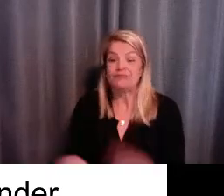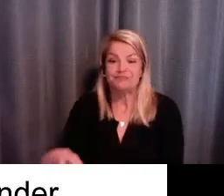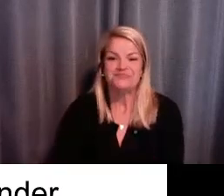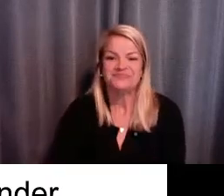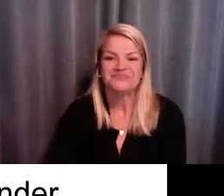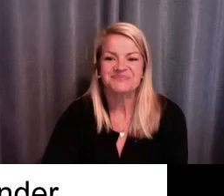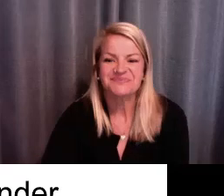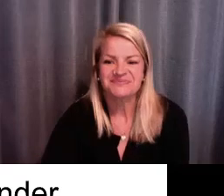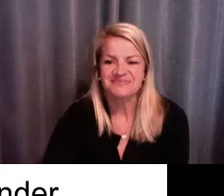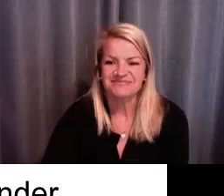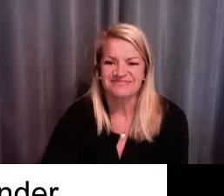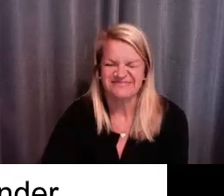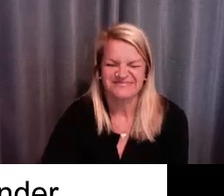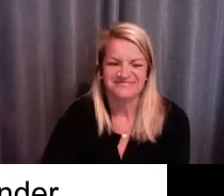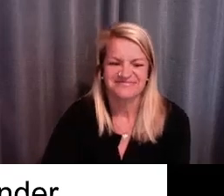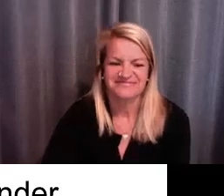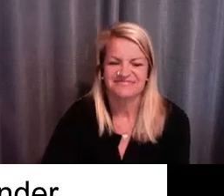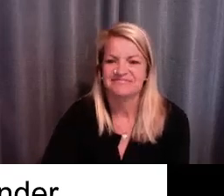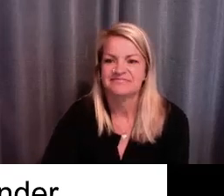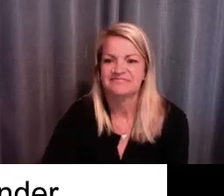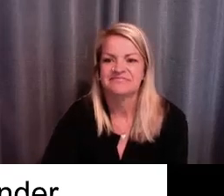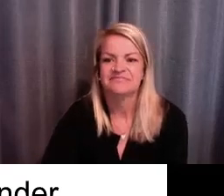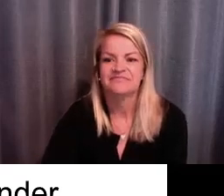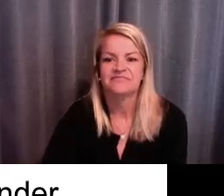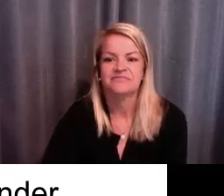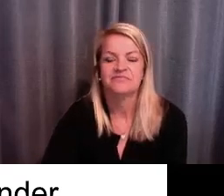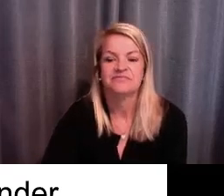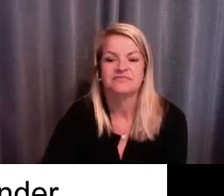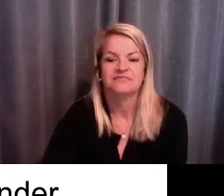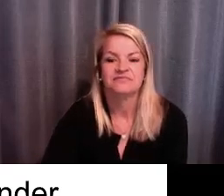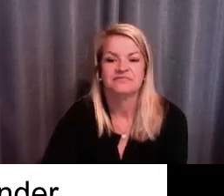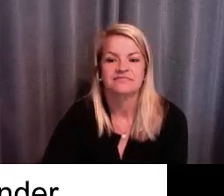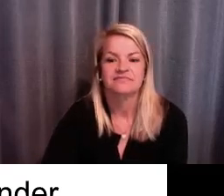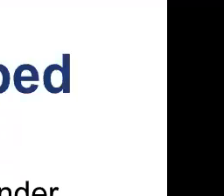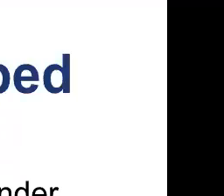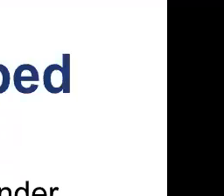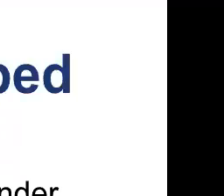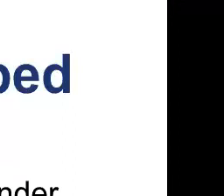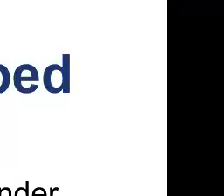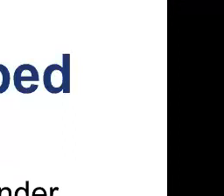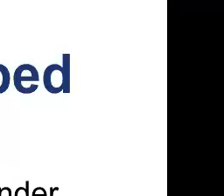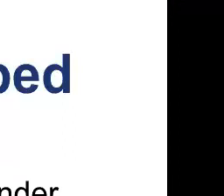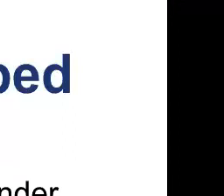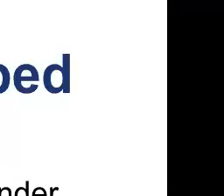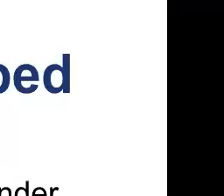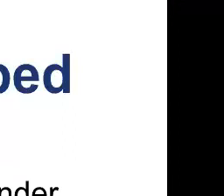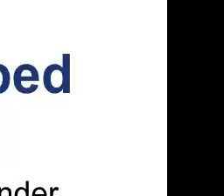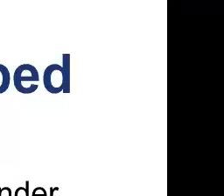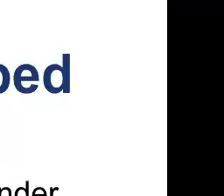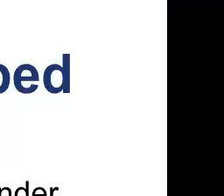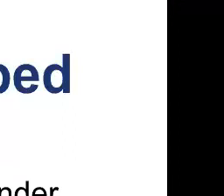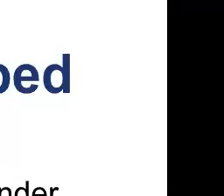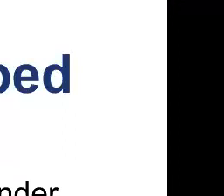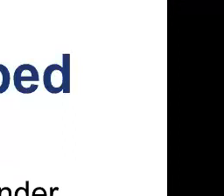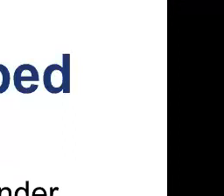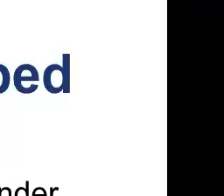Next slide, please. So our work involves the development of a number of